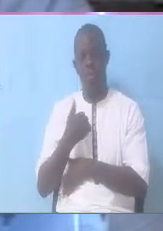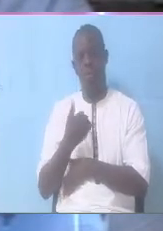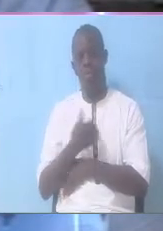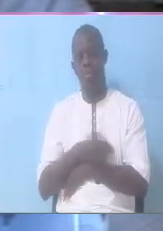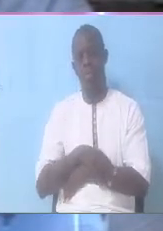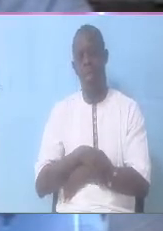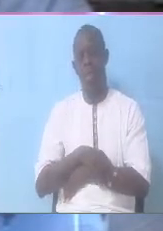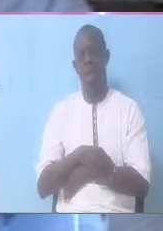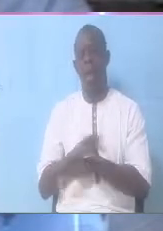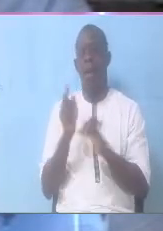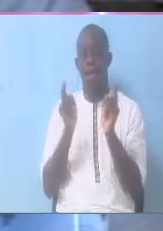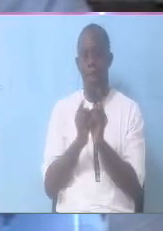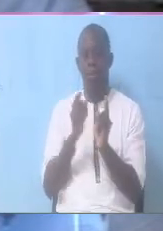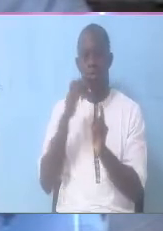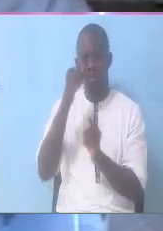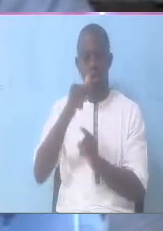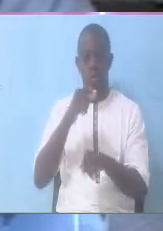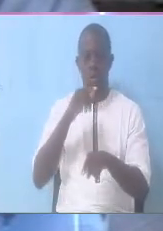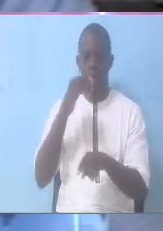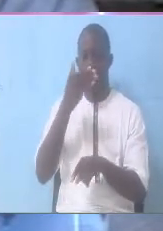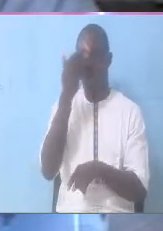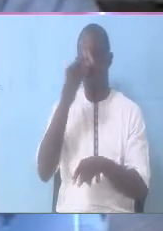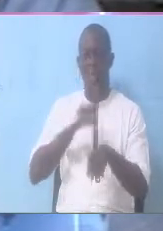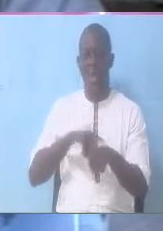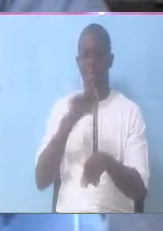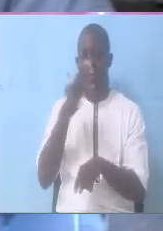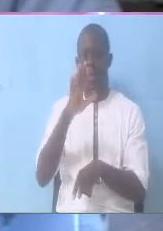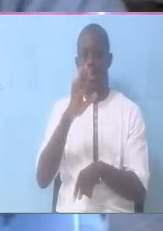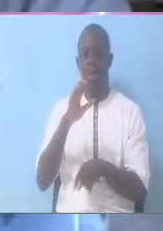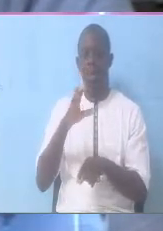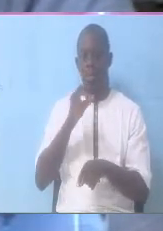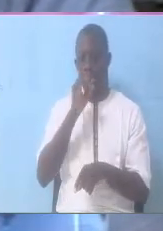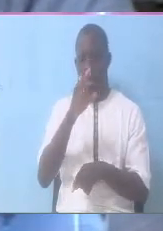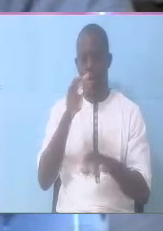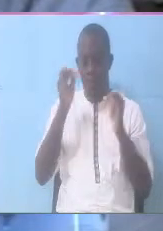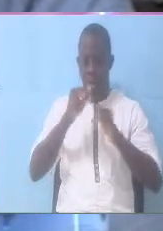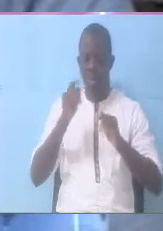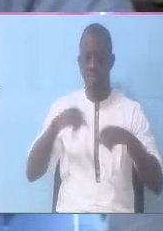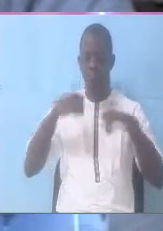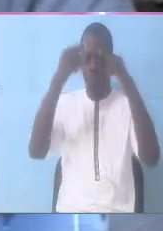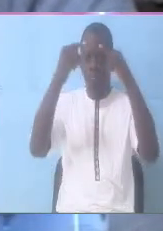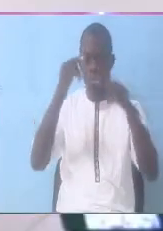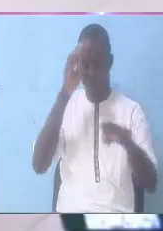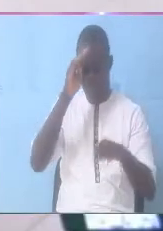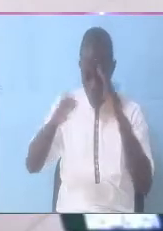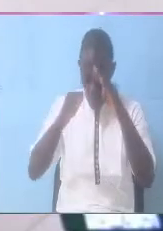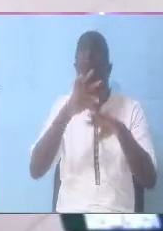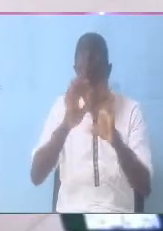So we'll meet again tomorrow morning, sharp 10 o'clock, as I said. Meeting's adjourned. Thank you all.